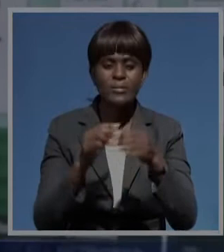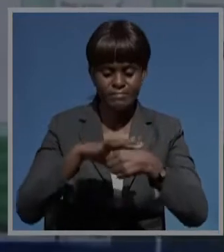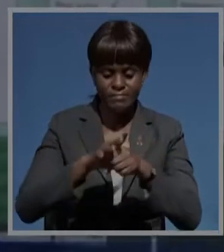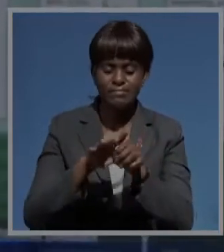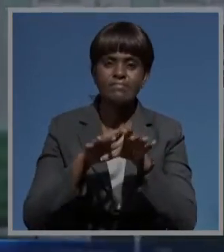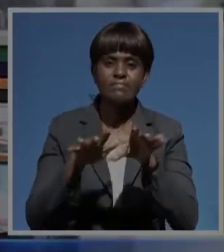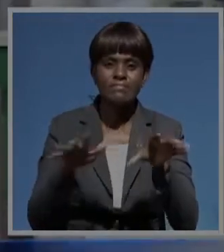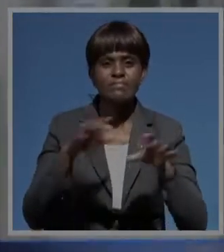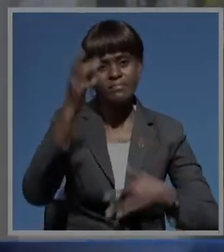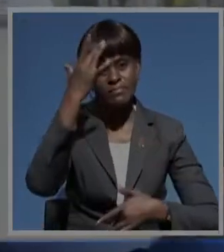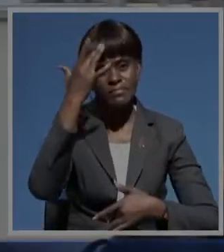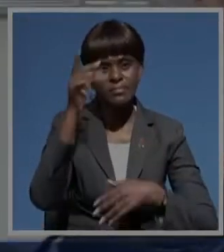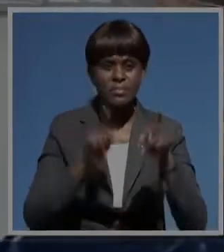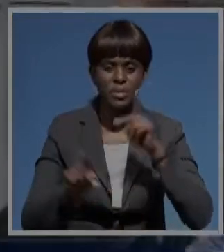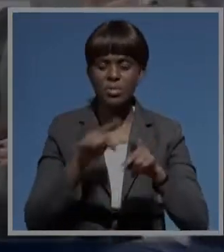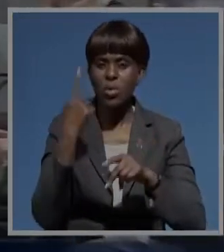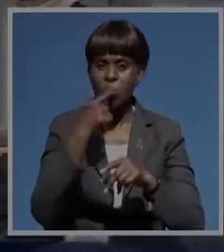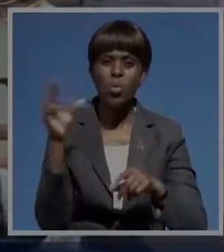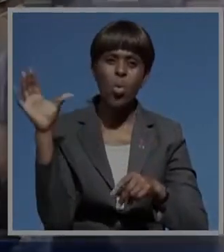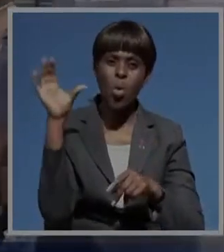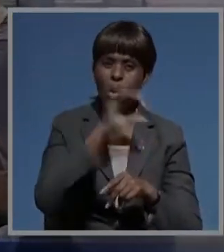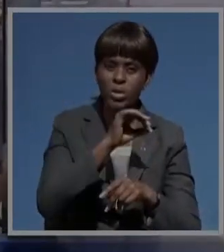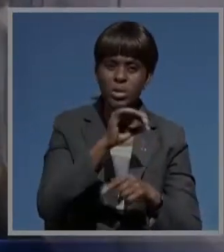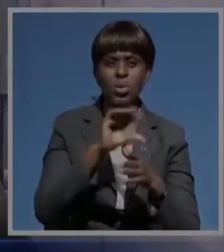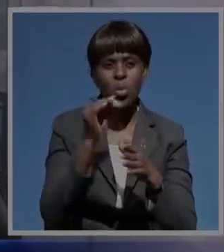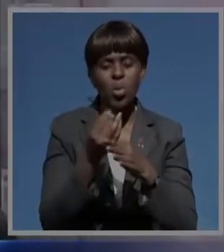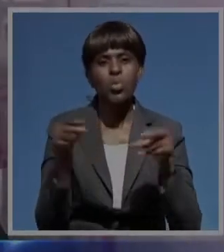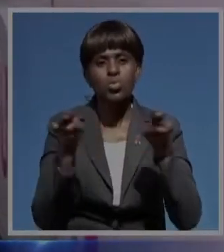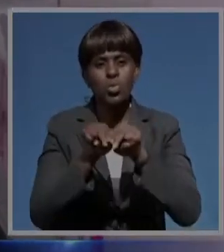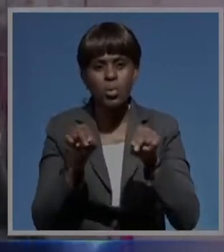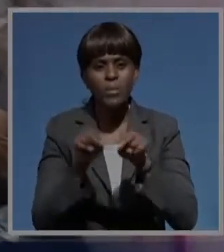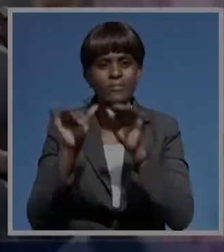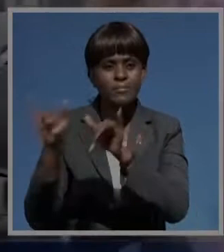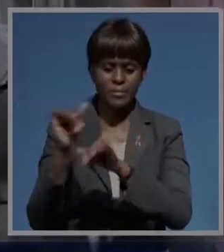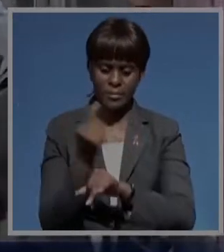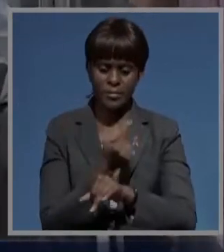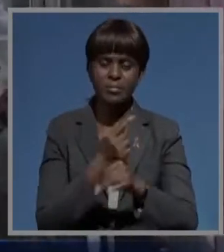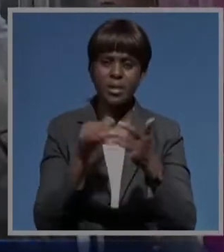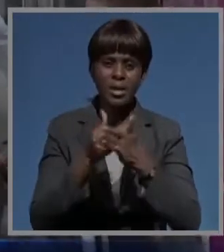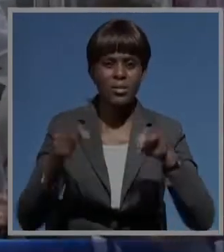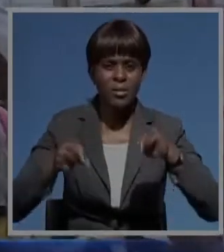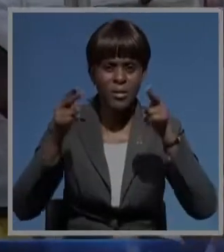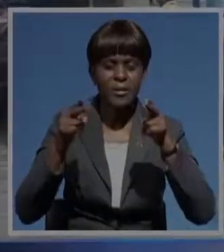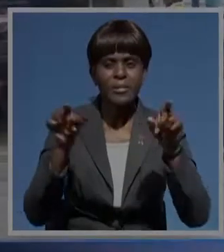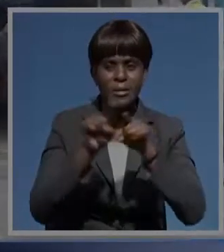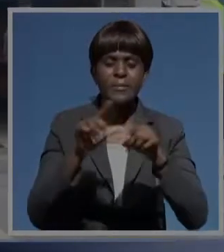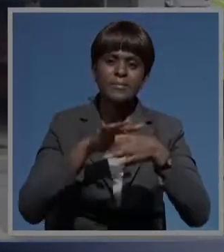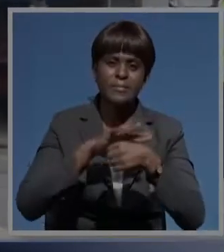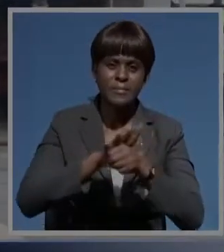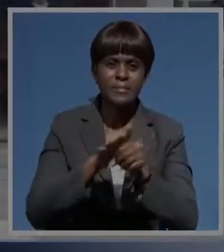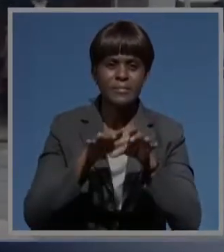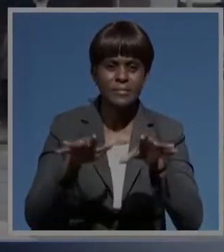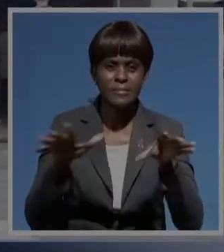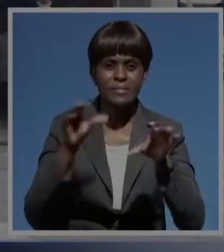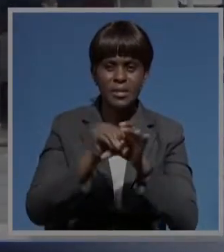coronavirus. Those whose temperature is beyond normal are isolated as part of heightened measures to trace COVID-19 at the